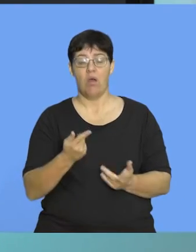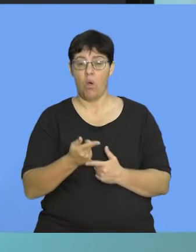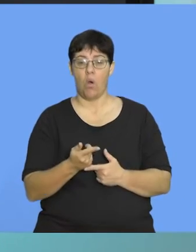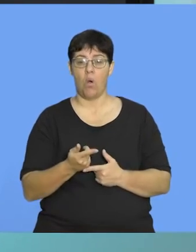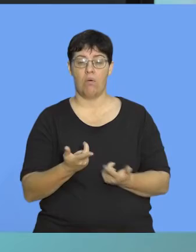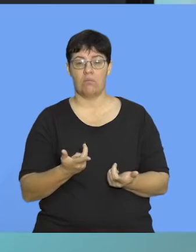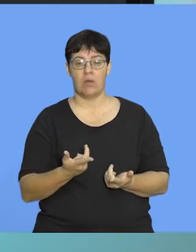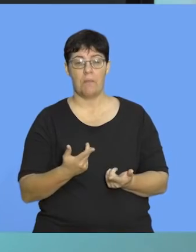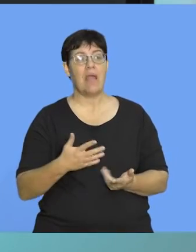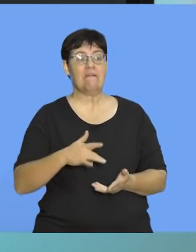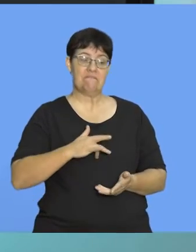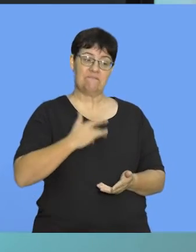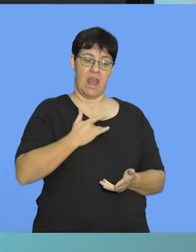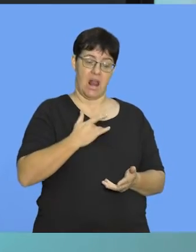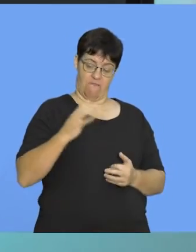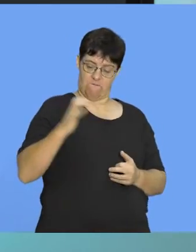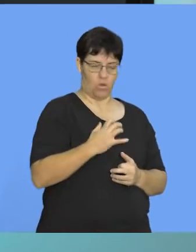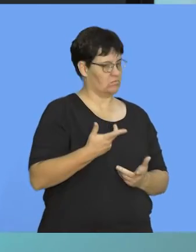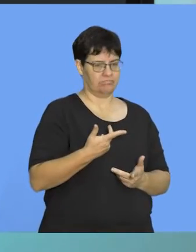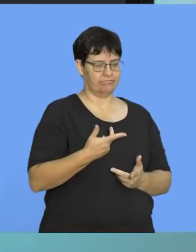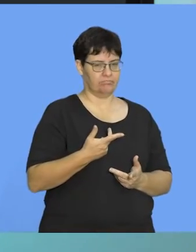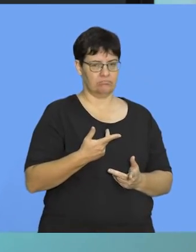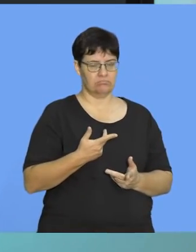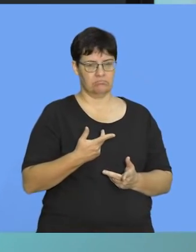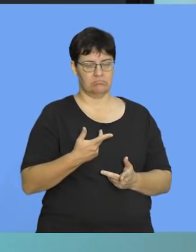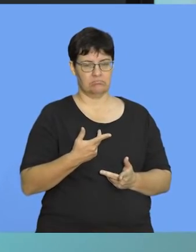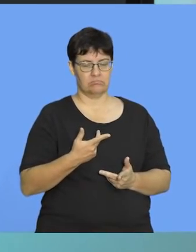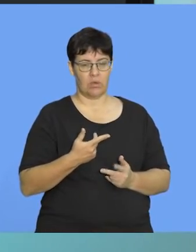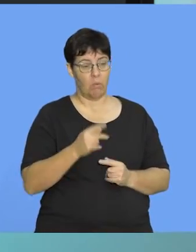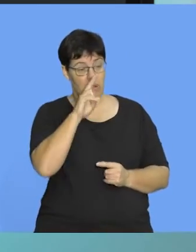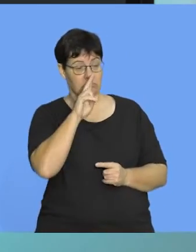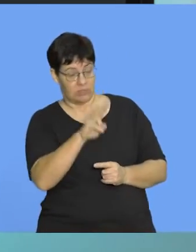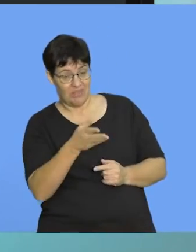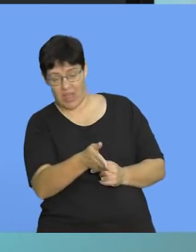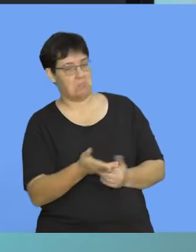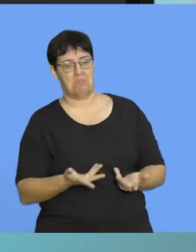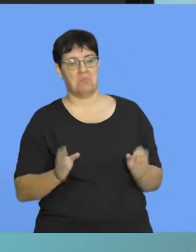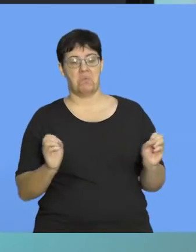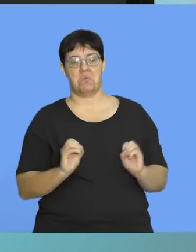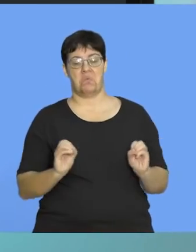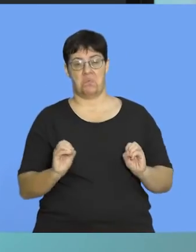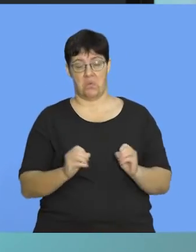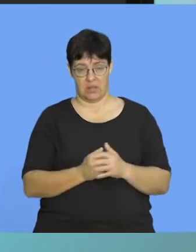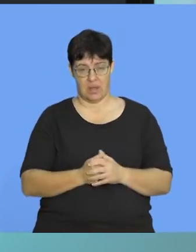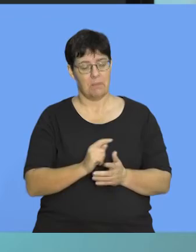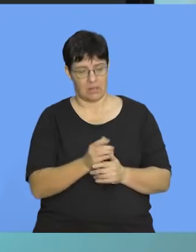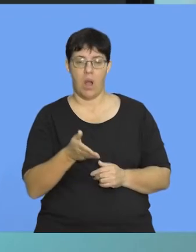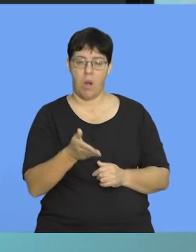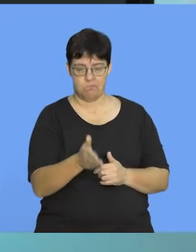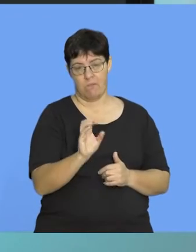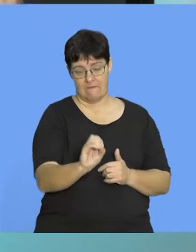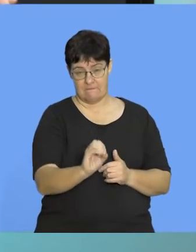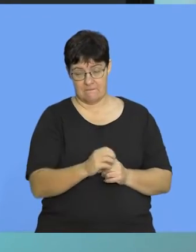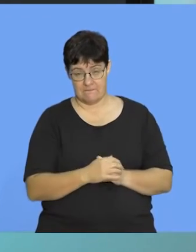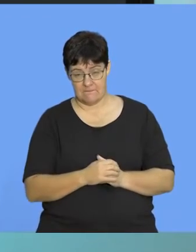you would be able to experience. You wouldn't even notice that it's there, but it is there, okay?